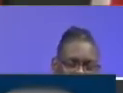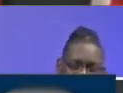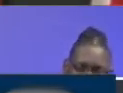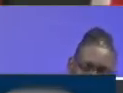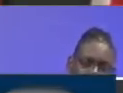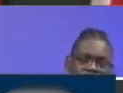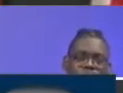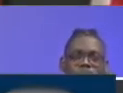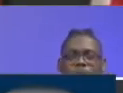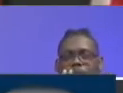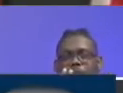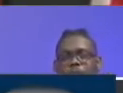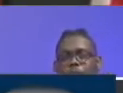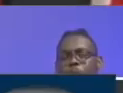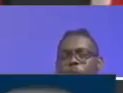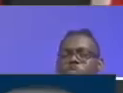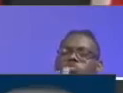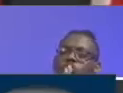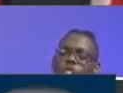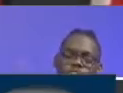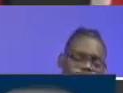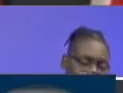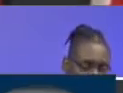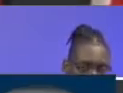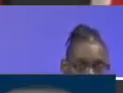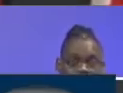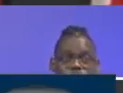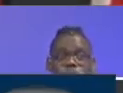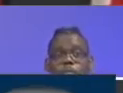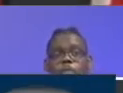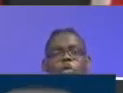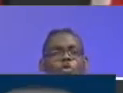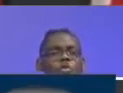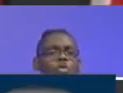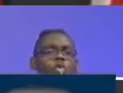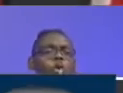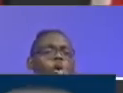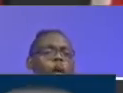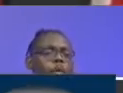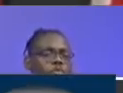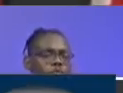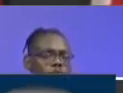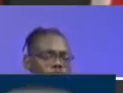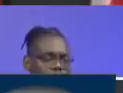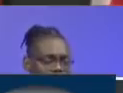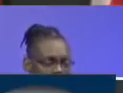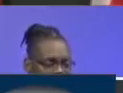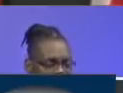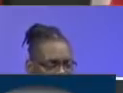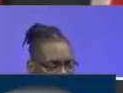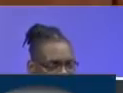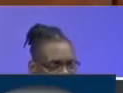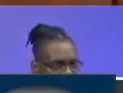and let's talk about the funeral homes and the management of the dead.